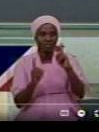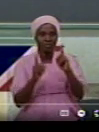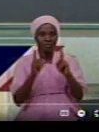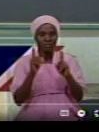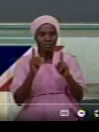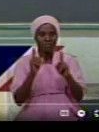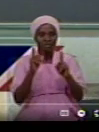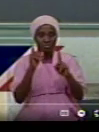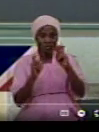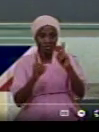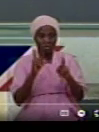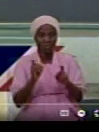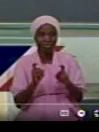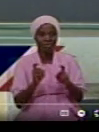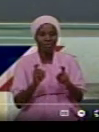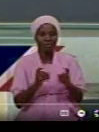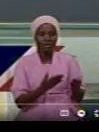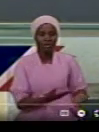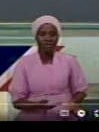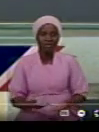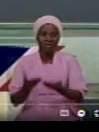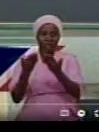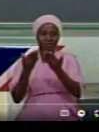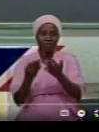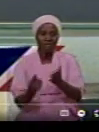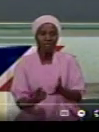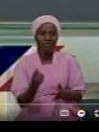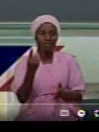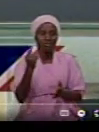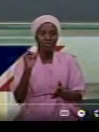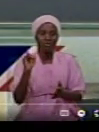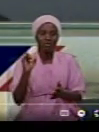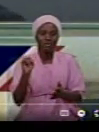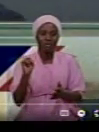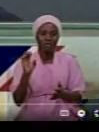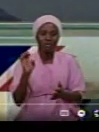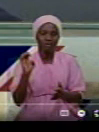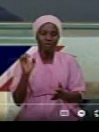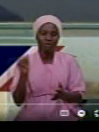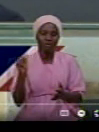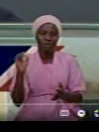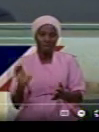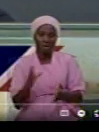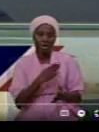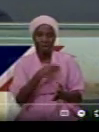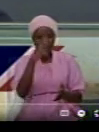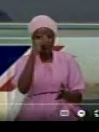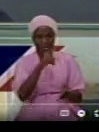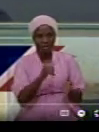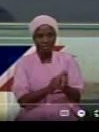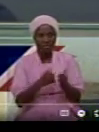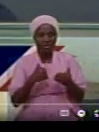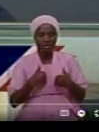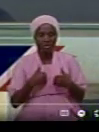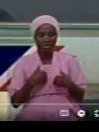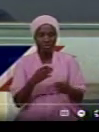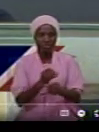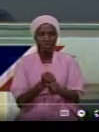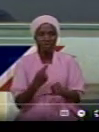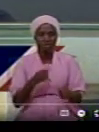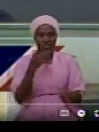Isaac. And he that had received the promises offered